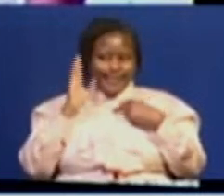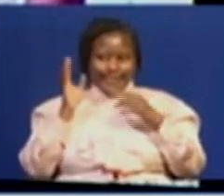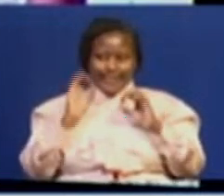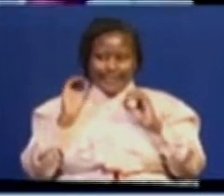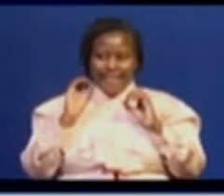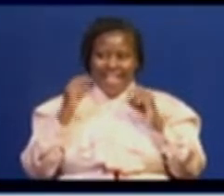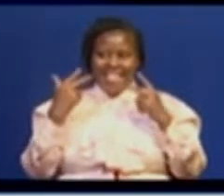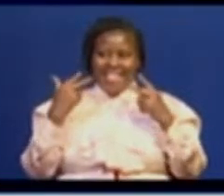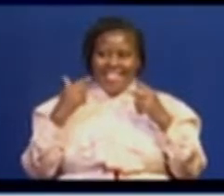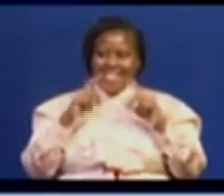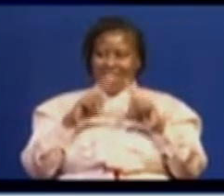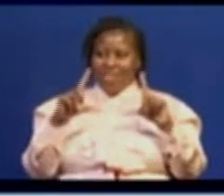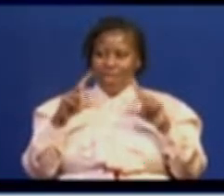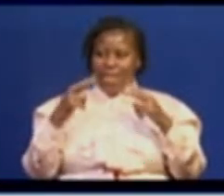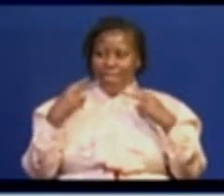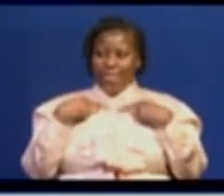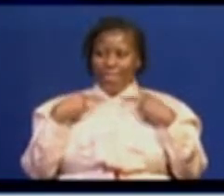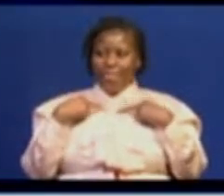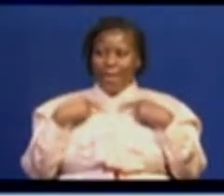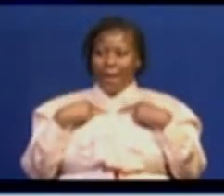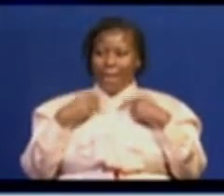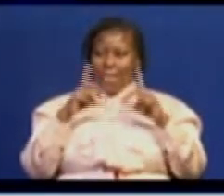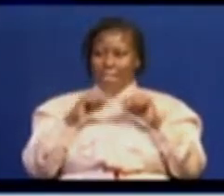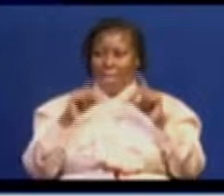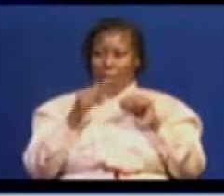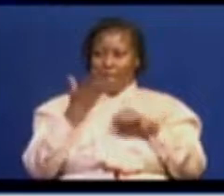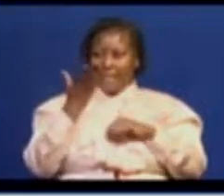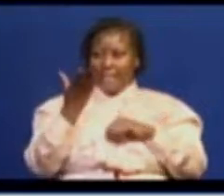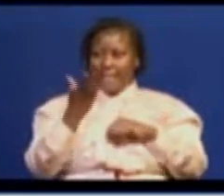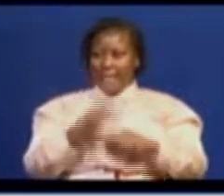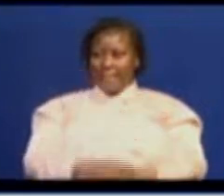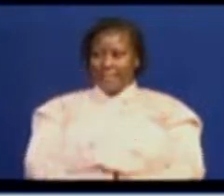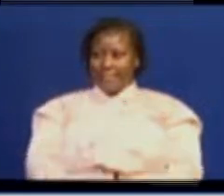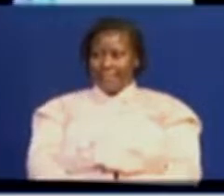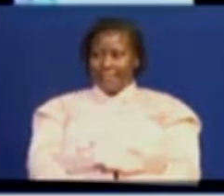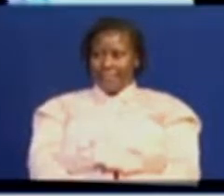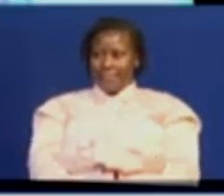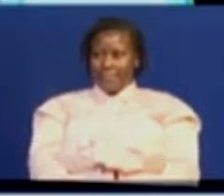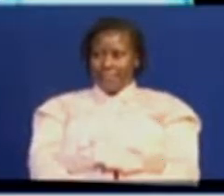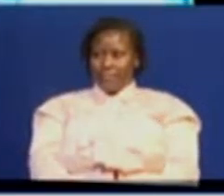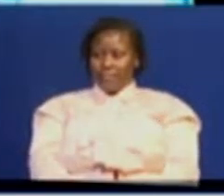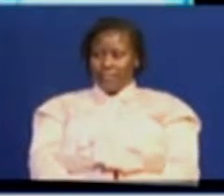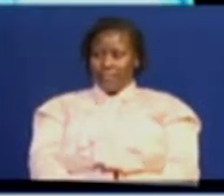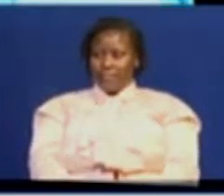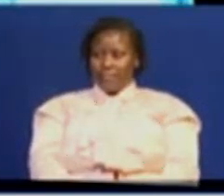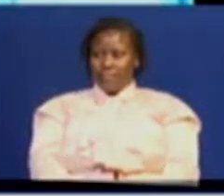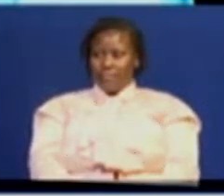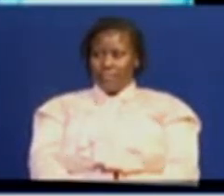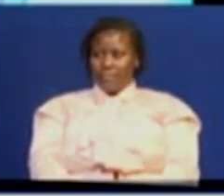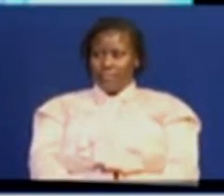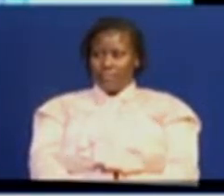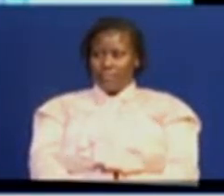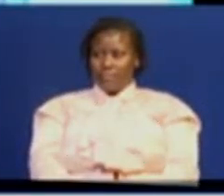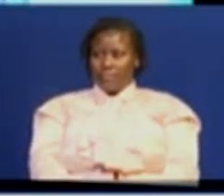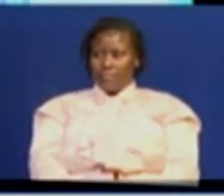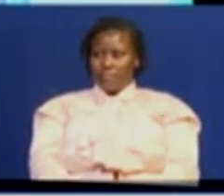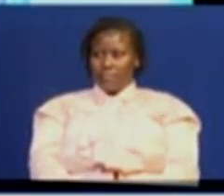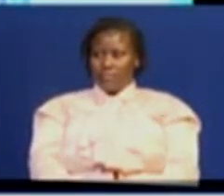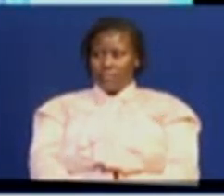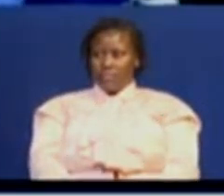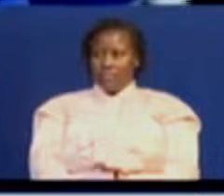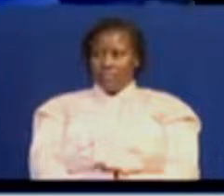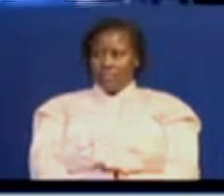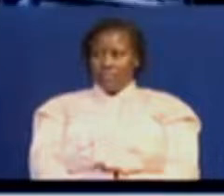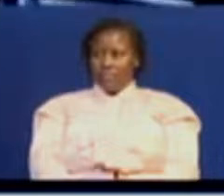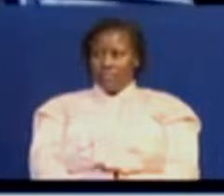sheria ntereu ni kwithira bamwe barimi ng'ombe cia ono kachigutotoro ne ontuchite mtinda wa